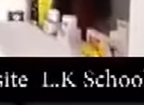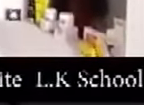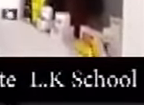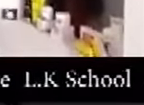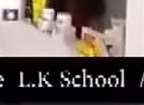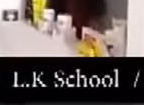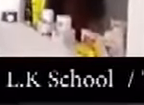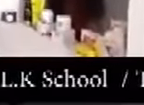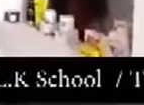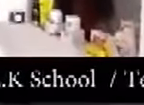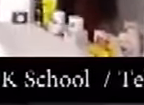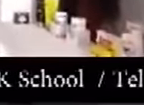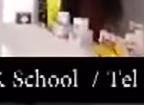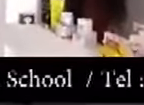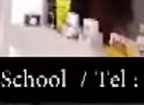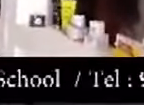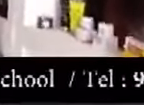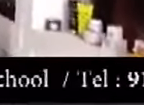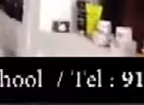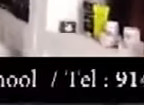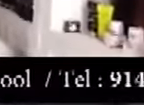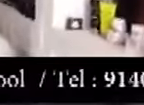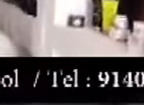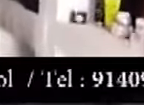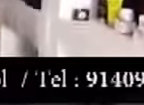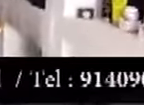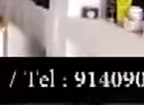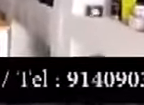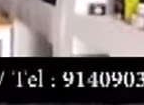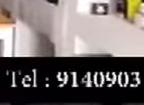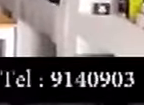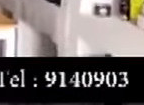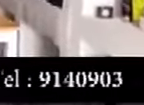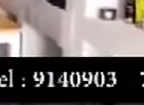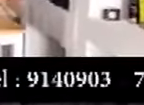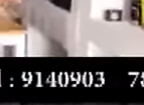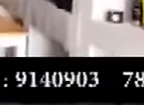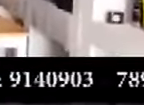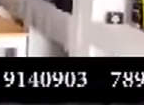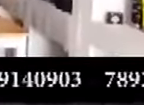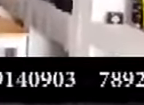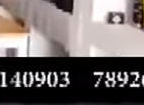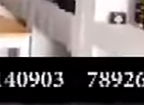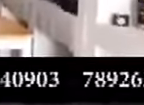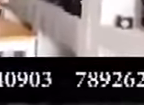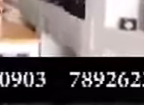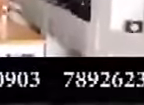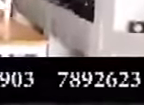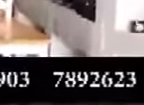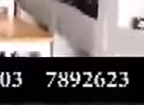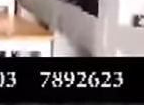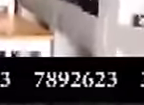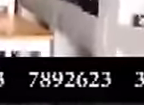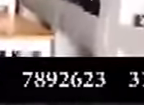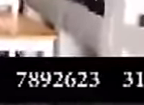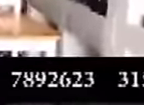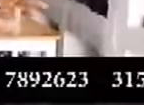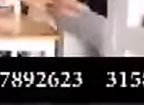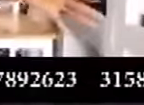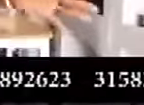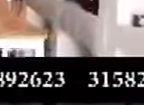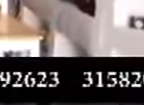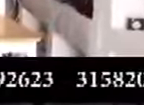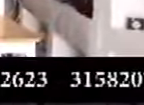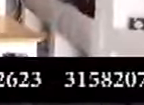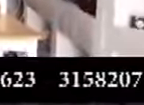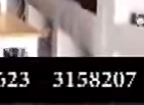jamm yi nga xamne tass daf lañ sonalon xam nga don hessel bel laka xum eneuma lañ ko nak way just in case comme niko gay def re en